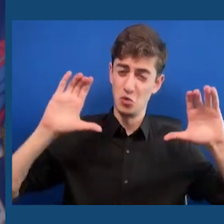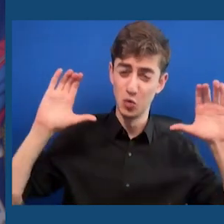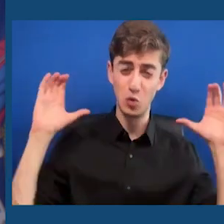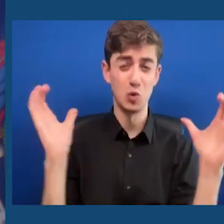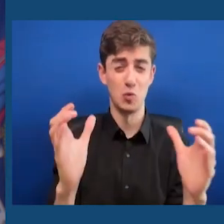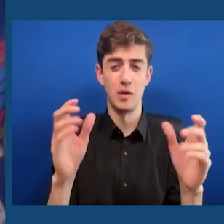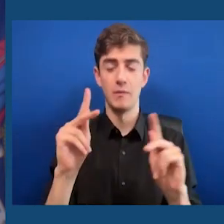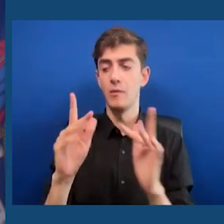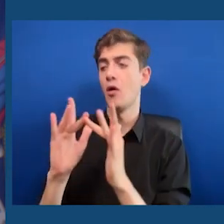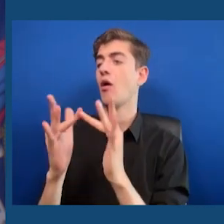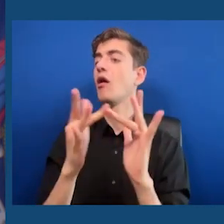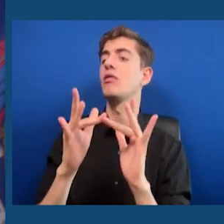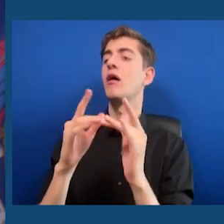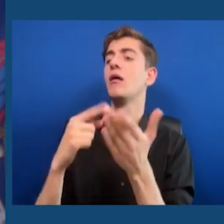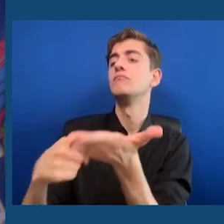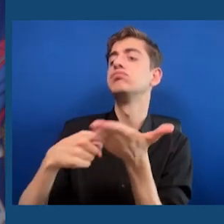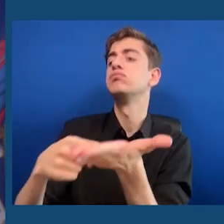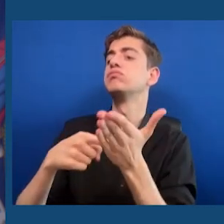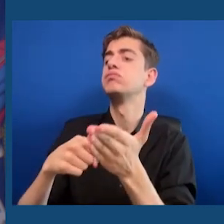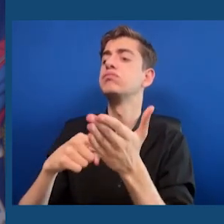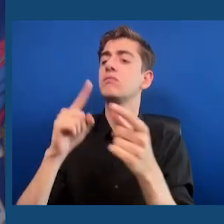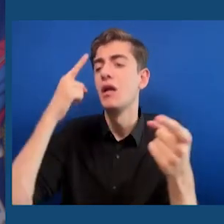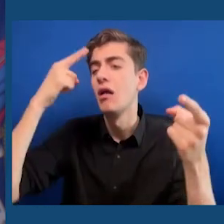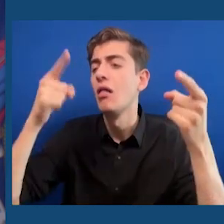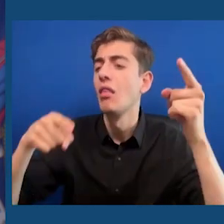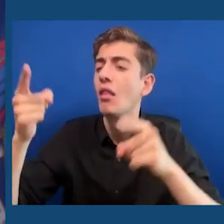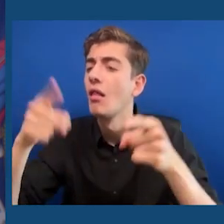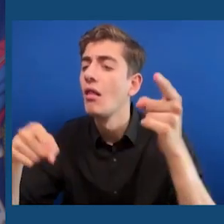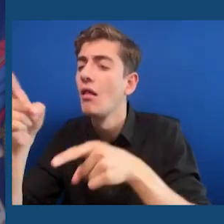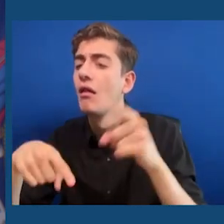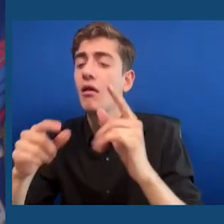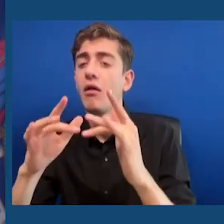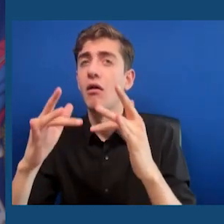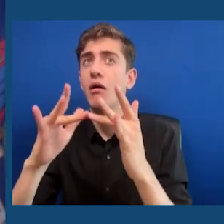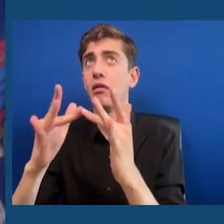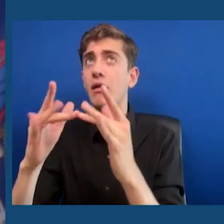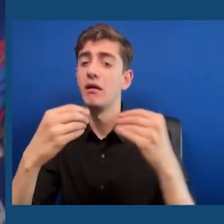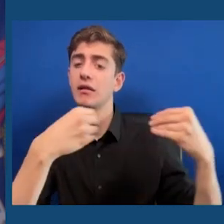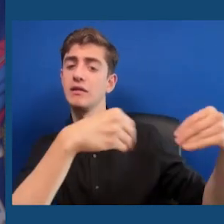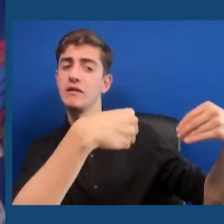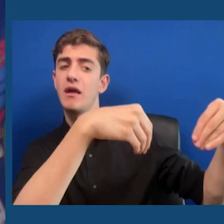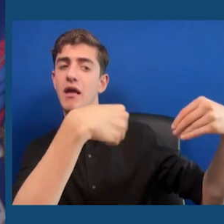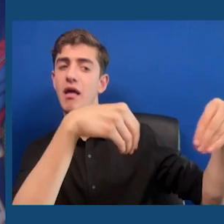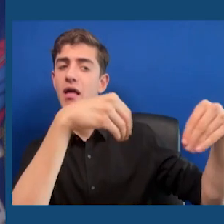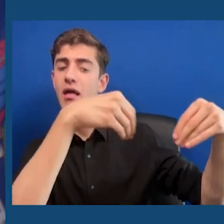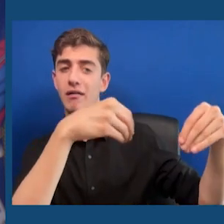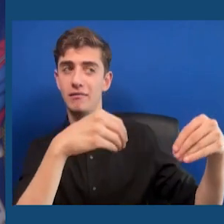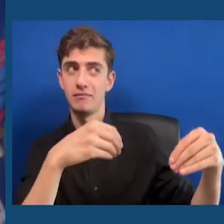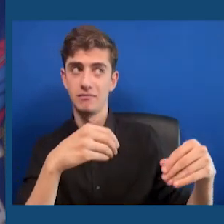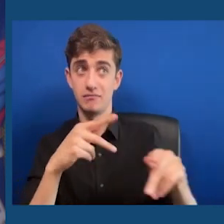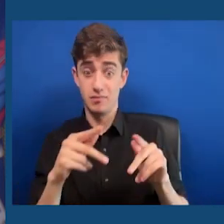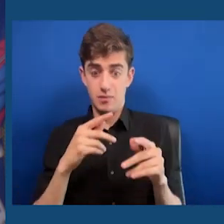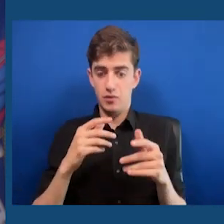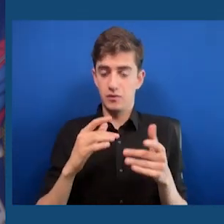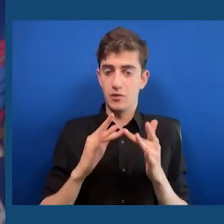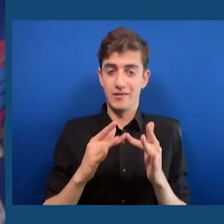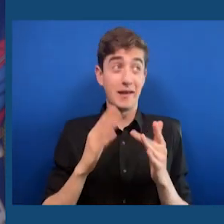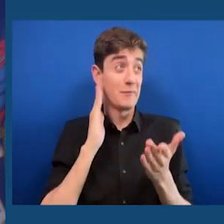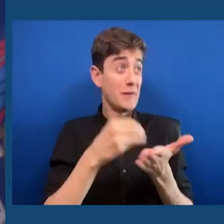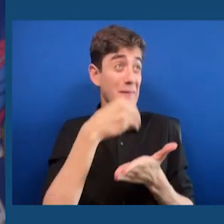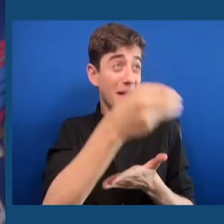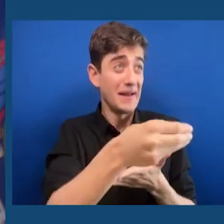marketplace. And how do people there know whether or not it's stolen goods? Well, there's ways to find out. And we're putting responsibility on